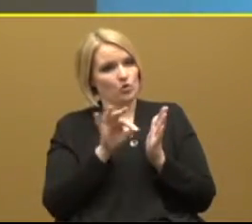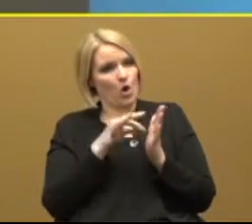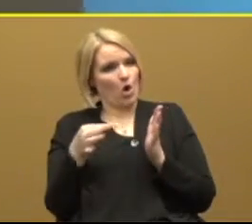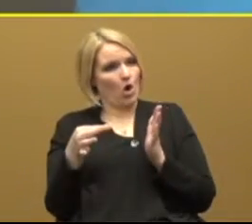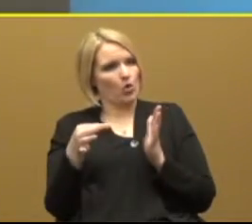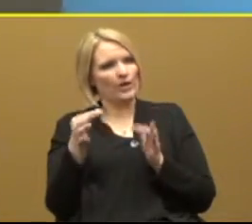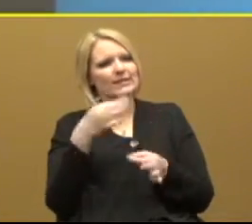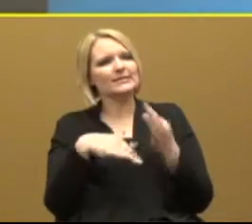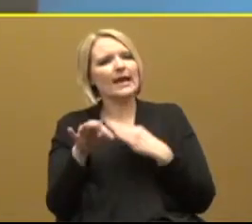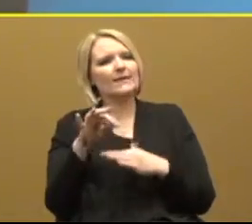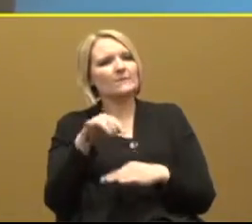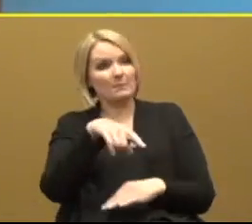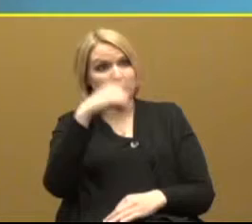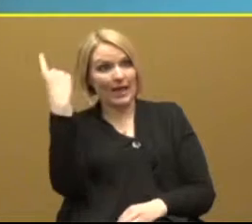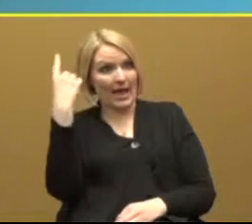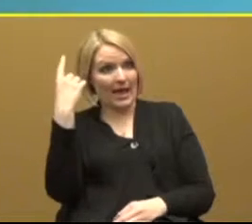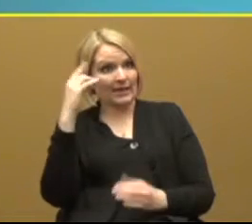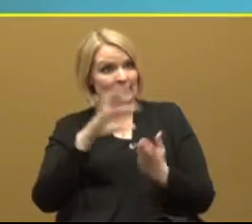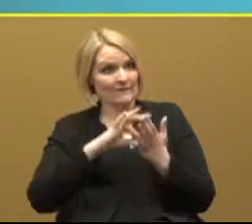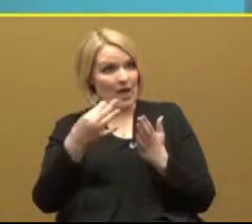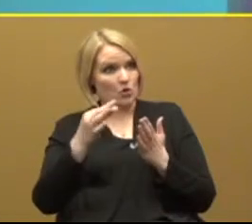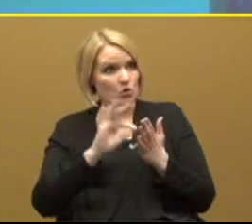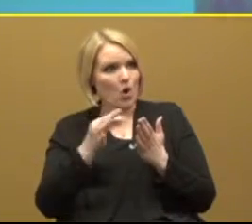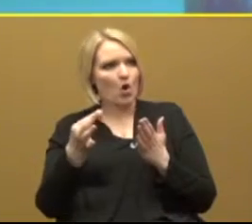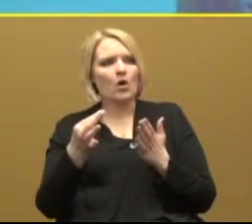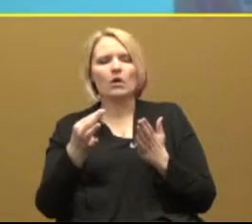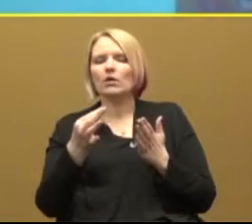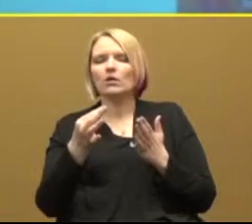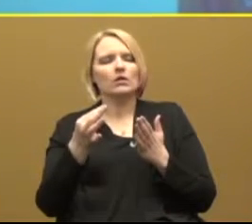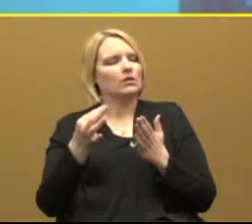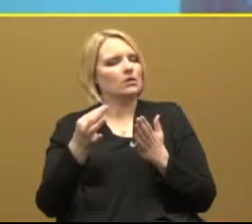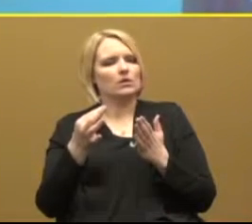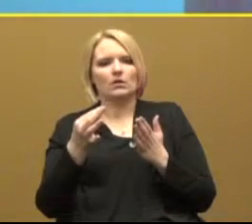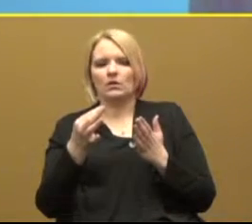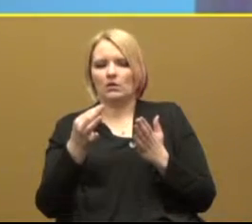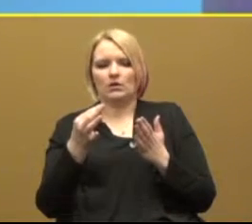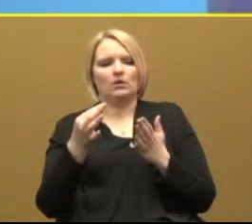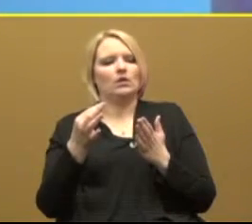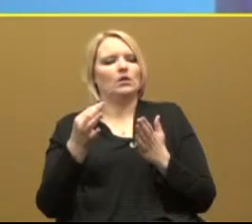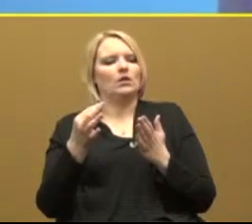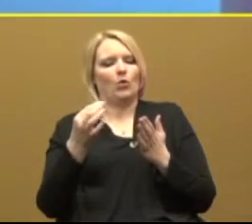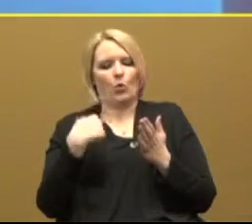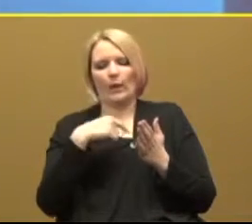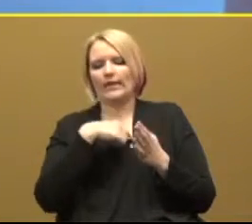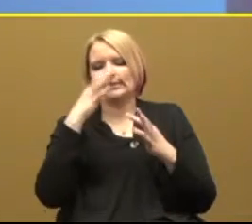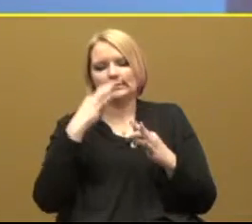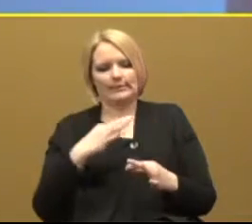versus the black Velcro? Totally a decision made only based on visual